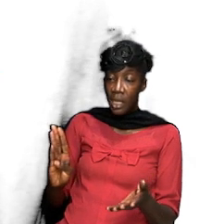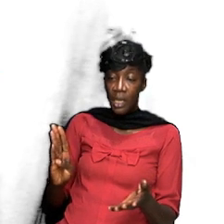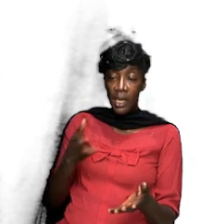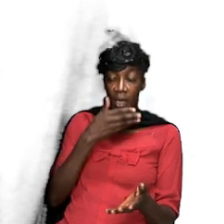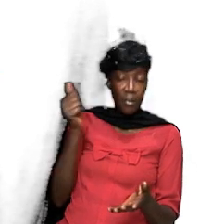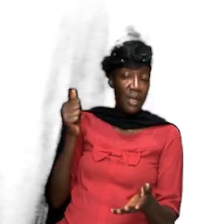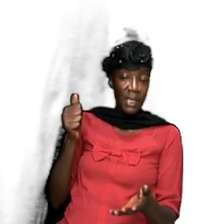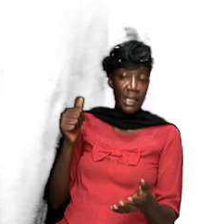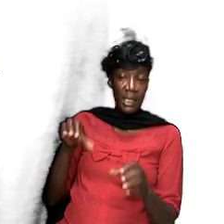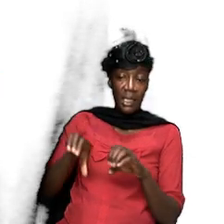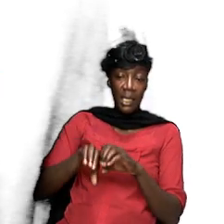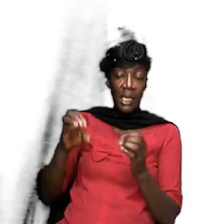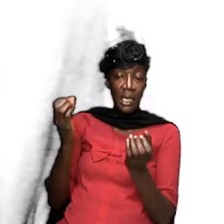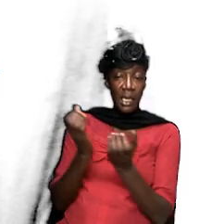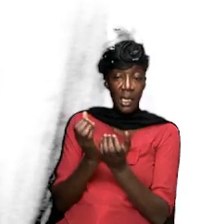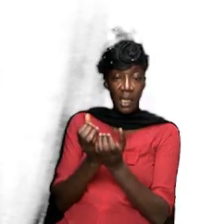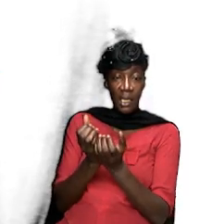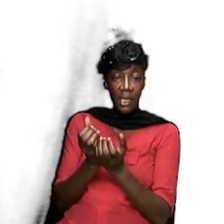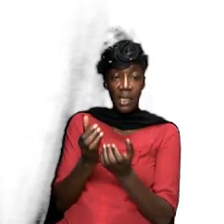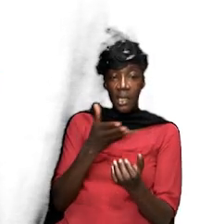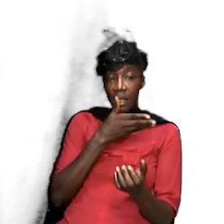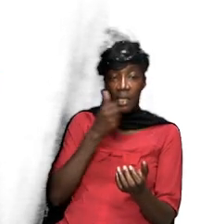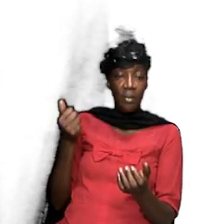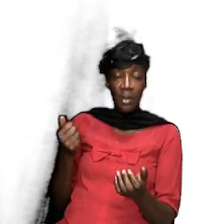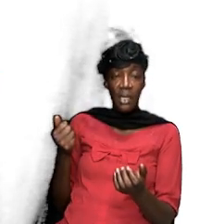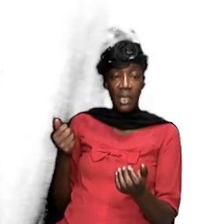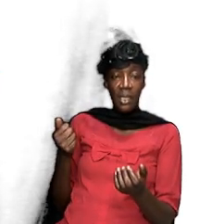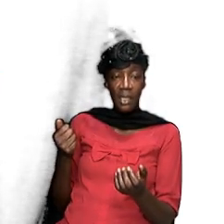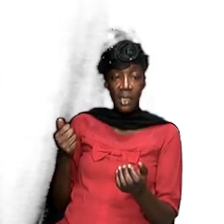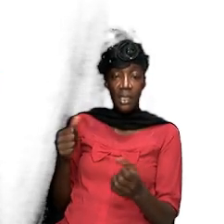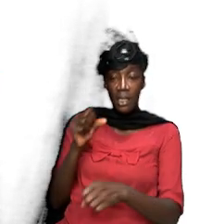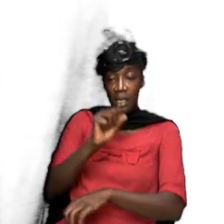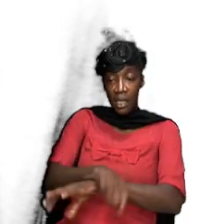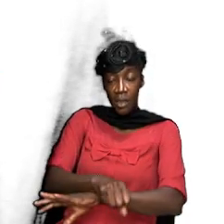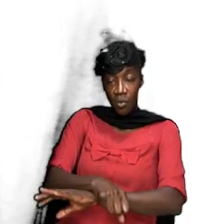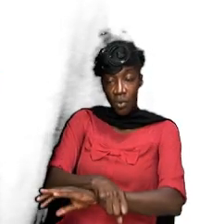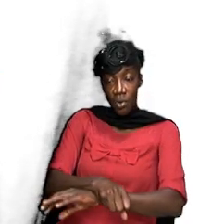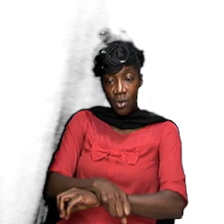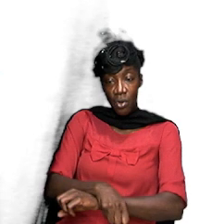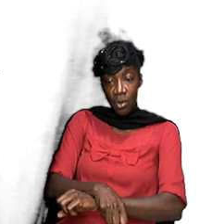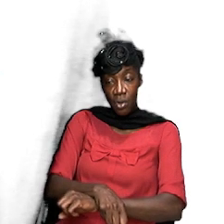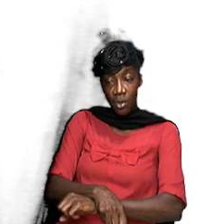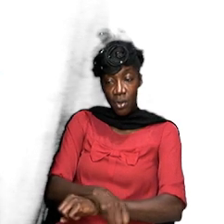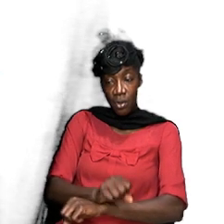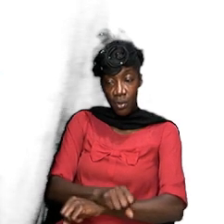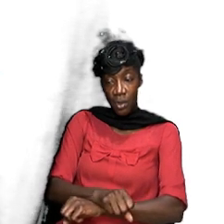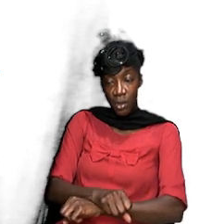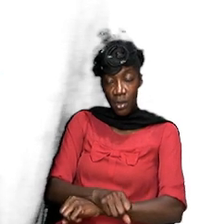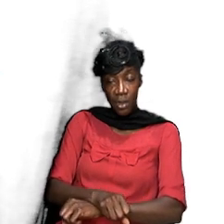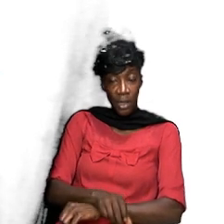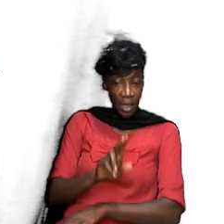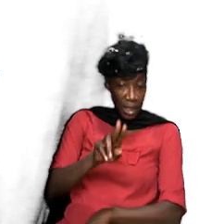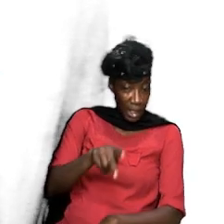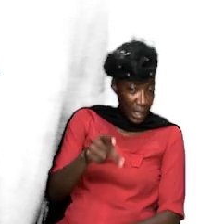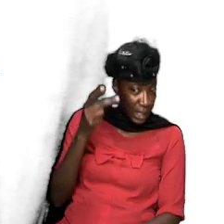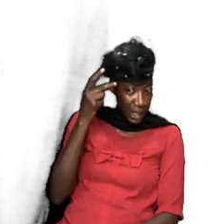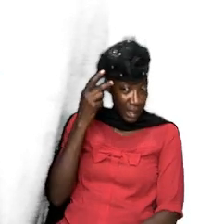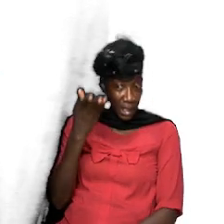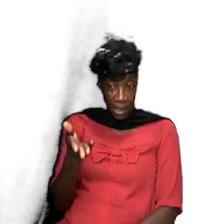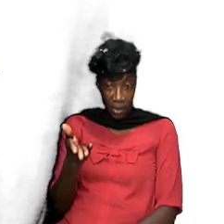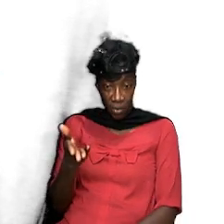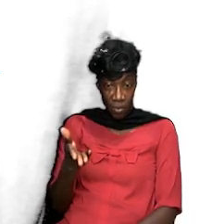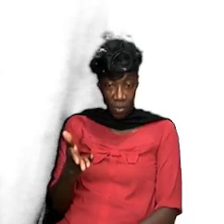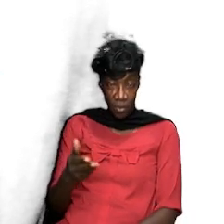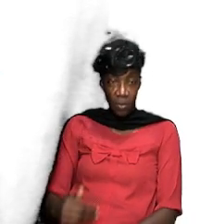class, or the best on the work floor, so that you can be acknowledged, I believe that